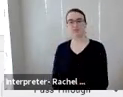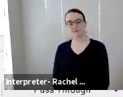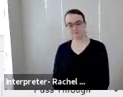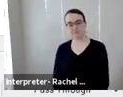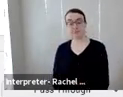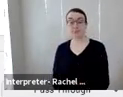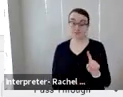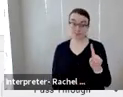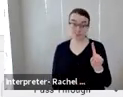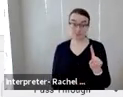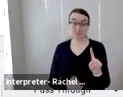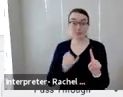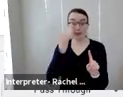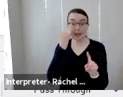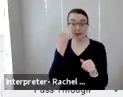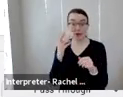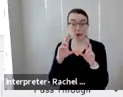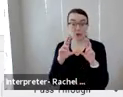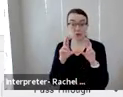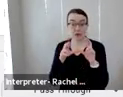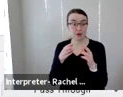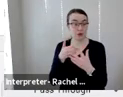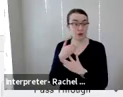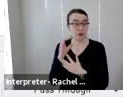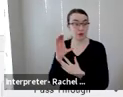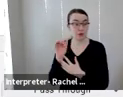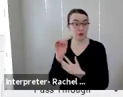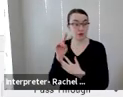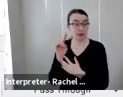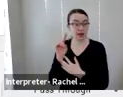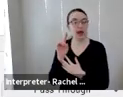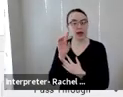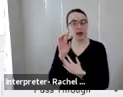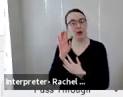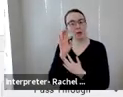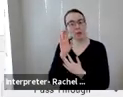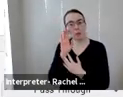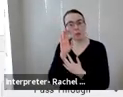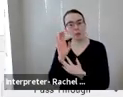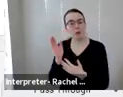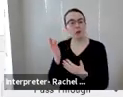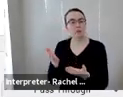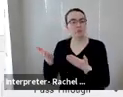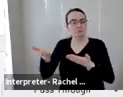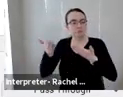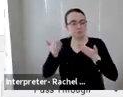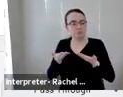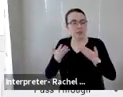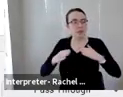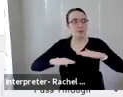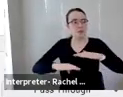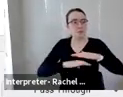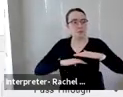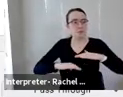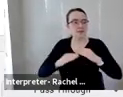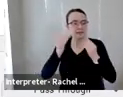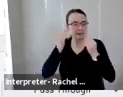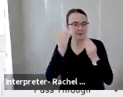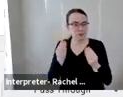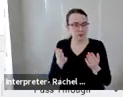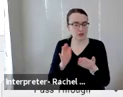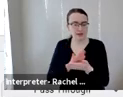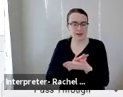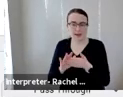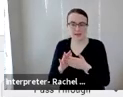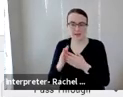If I do this rendering in CAD, it gives me a lot of base information. It gives me a really nice